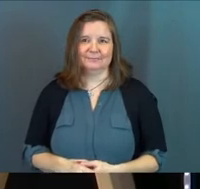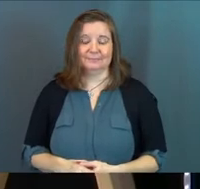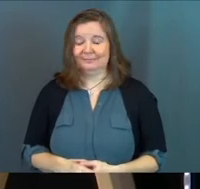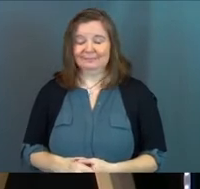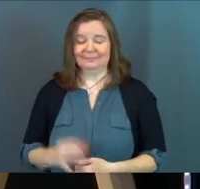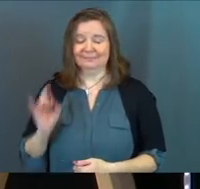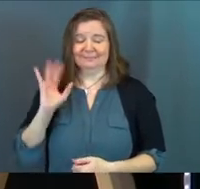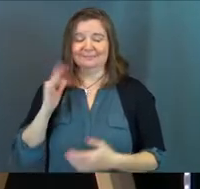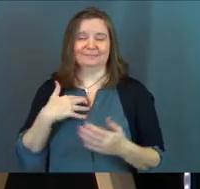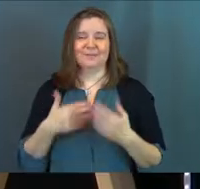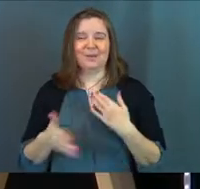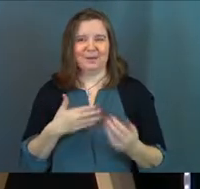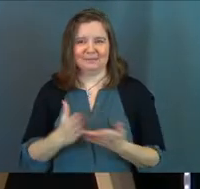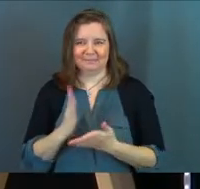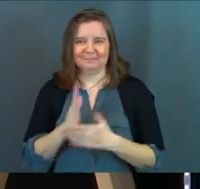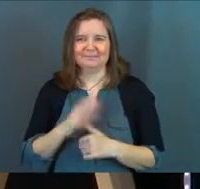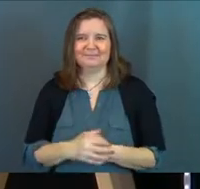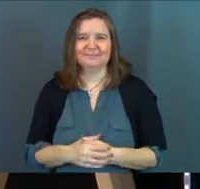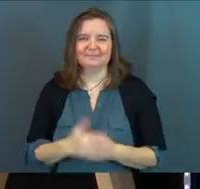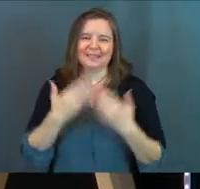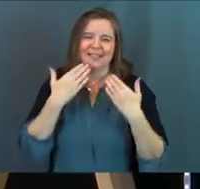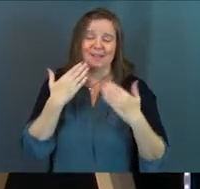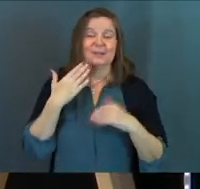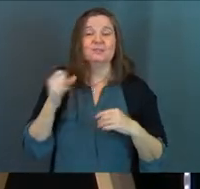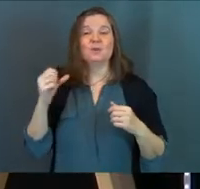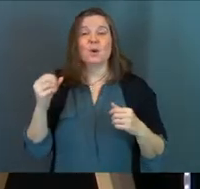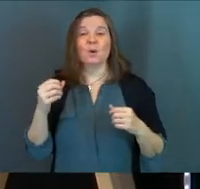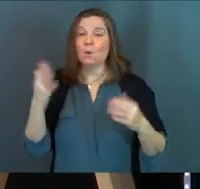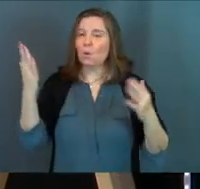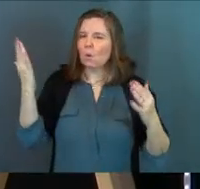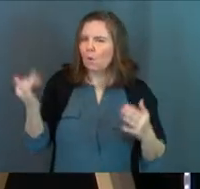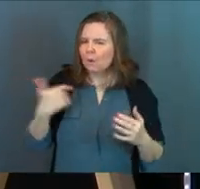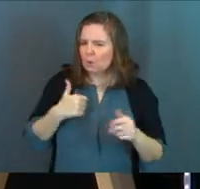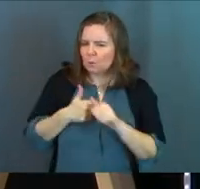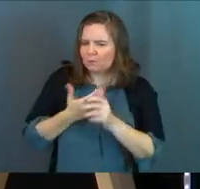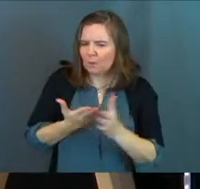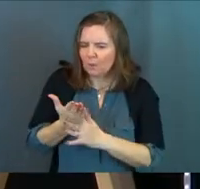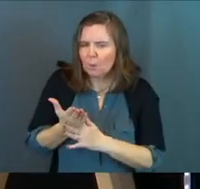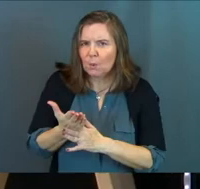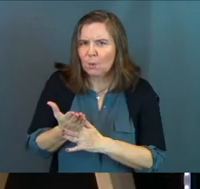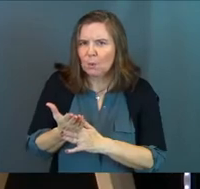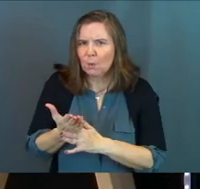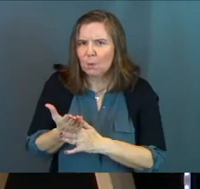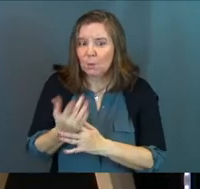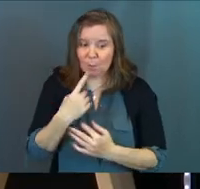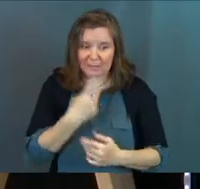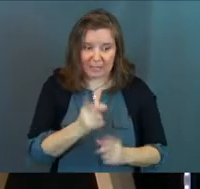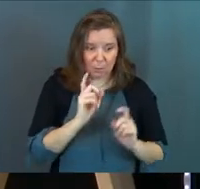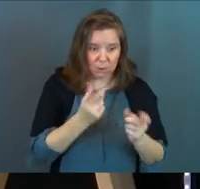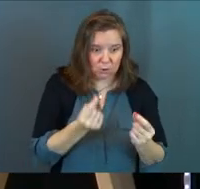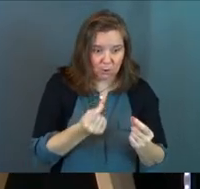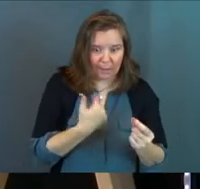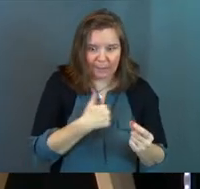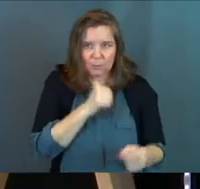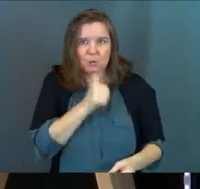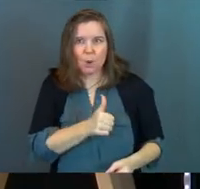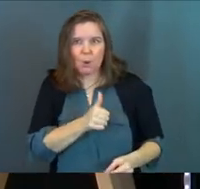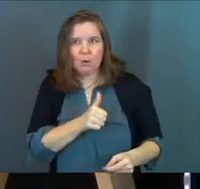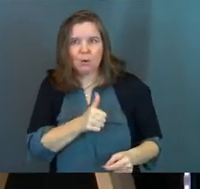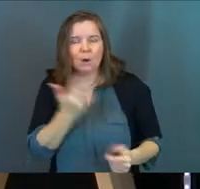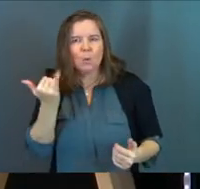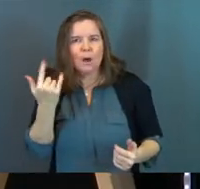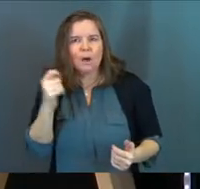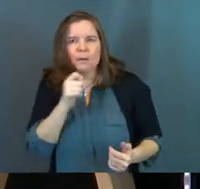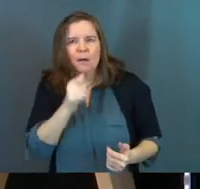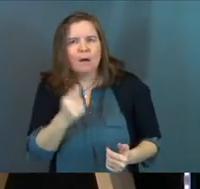Oh, all right. Thank you. So why don't we follow through, moms and dads? Just a little bit more